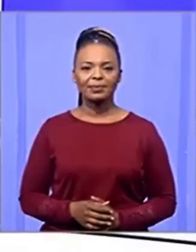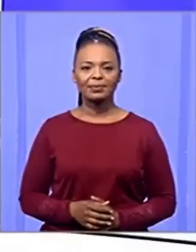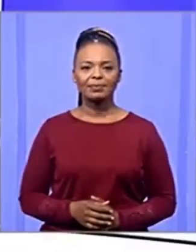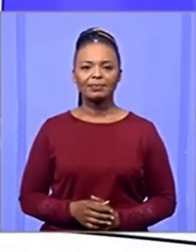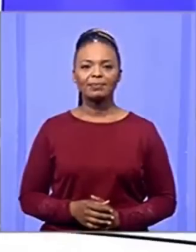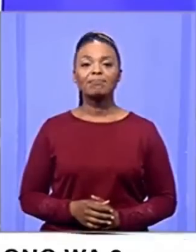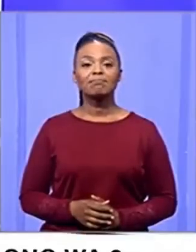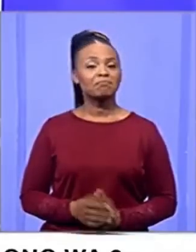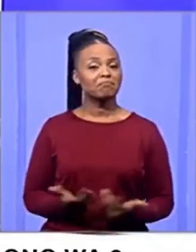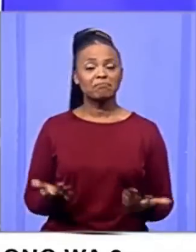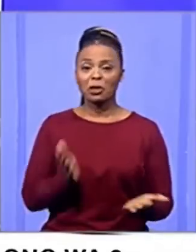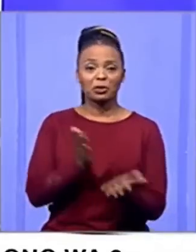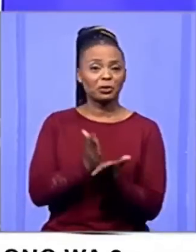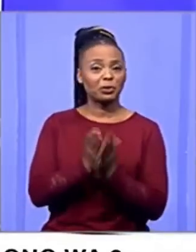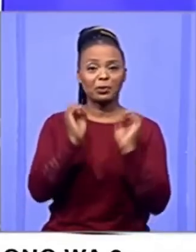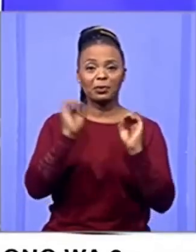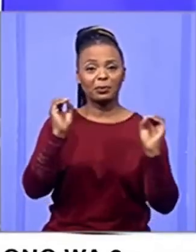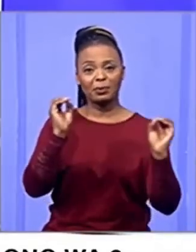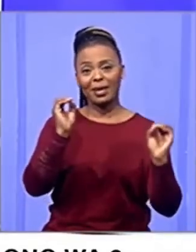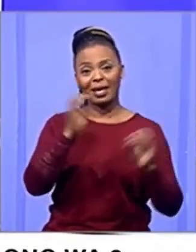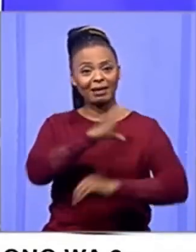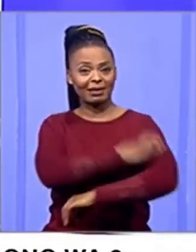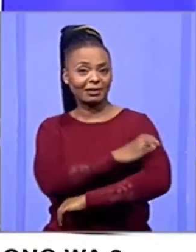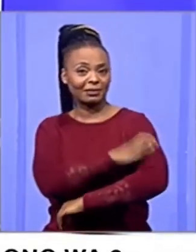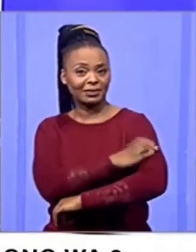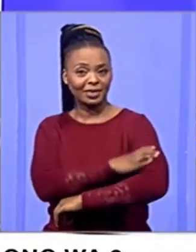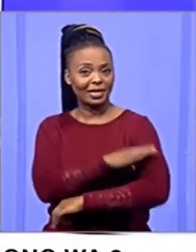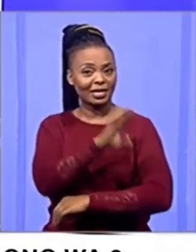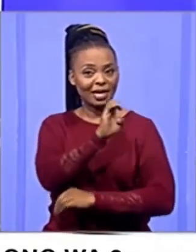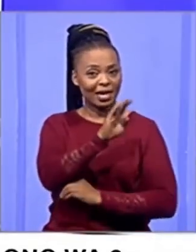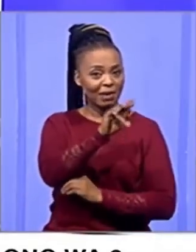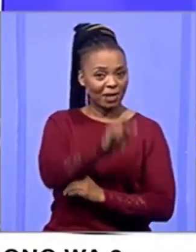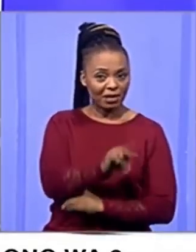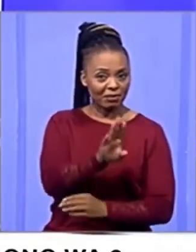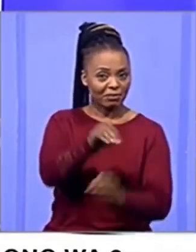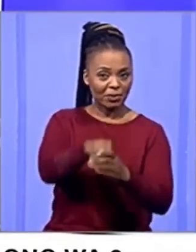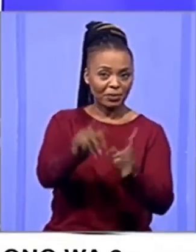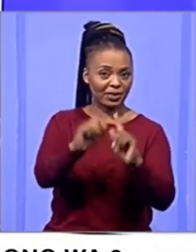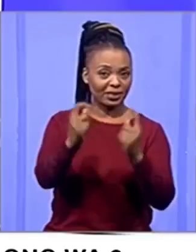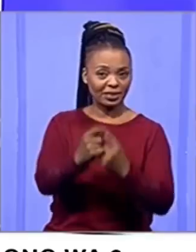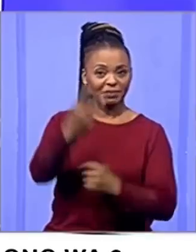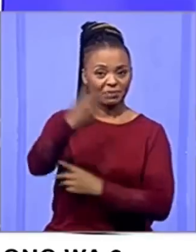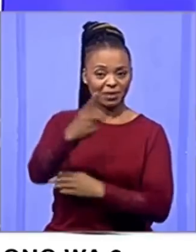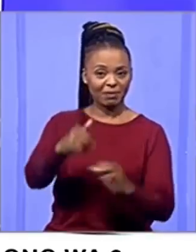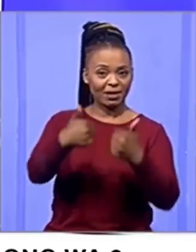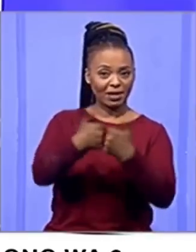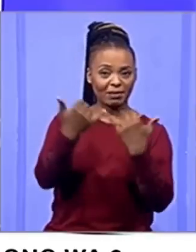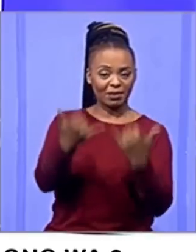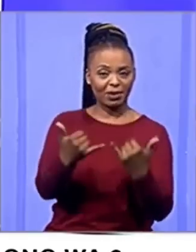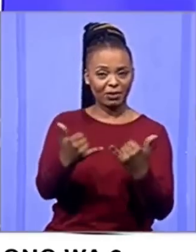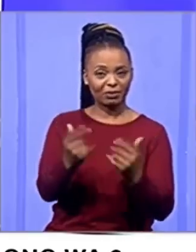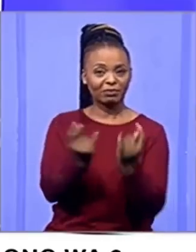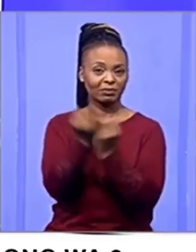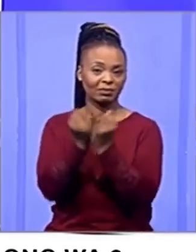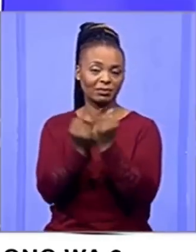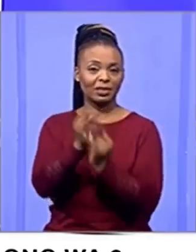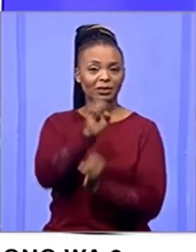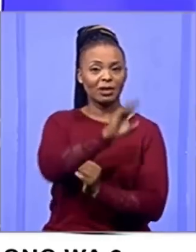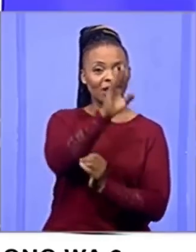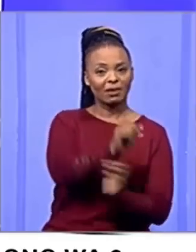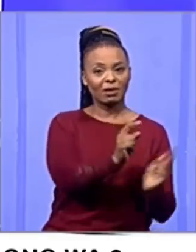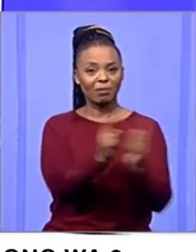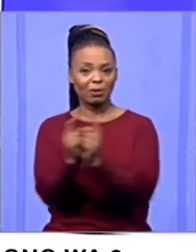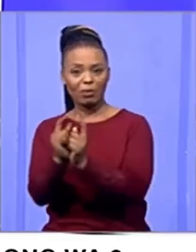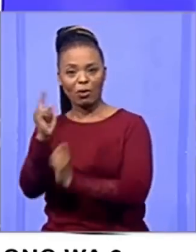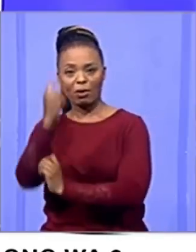Ha iso hlake hore ebe mokapteni wa diboke Eben Elizabeth o tlo ba teng mokgahlelong bobedi wa papadi ya bompudi ba rugby mo Afrika Borwa e tlang go